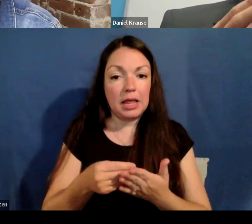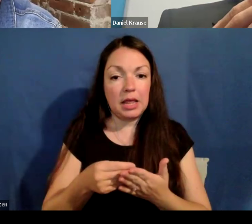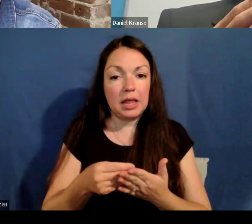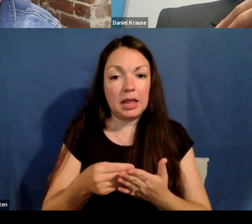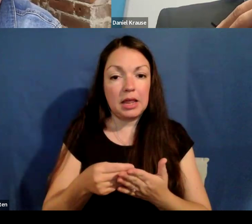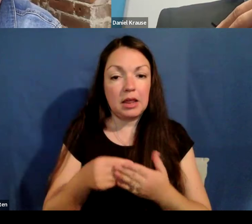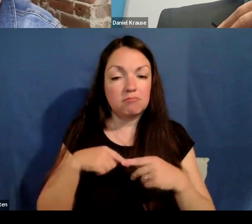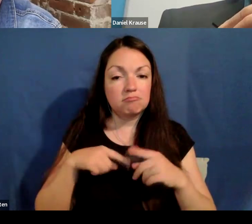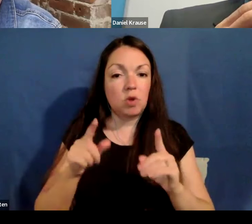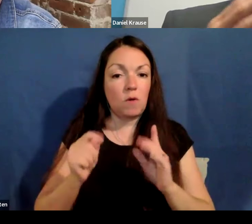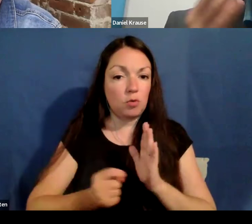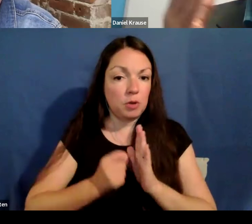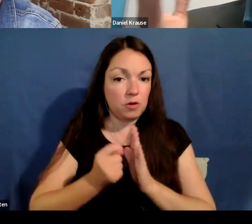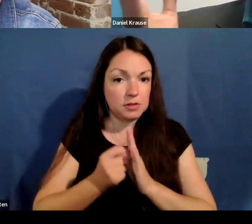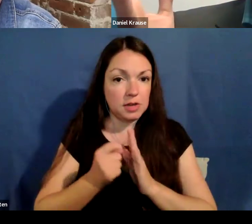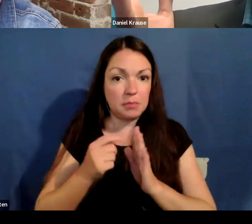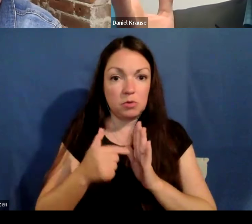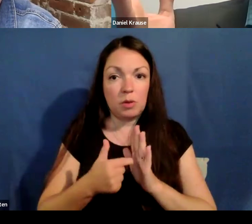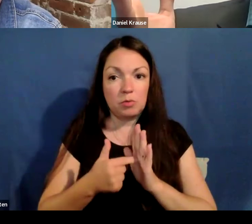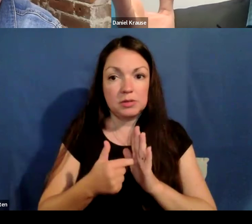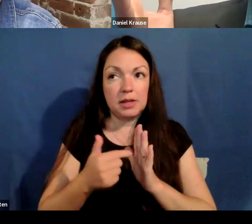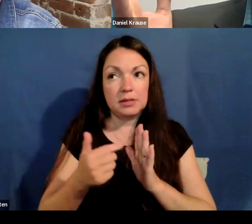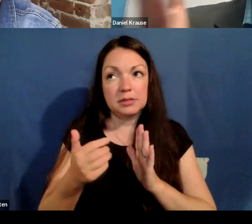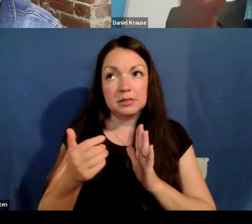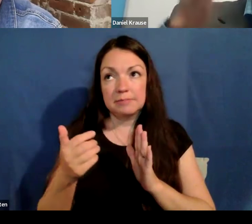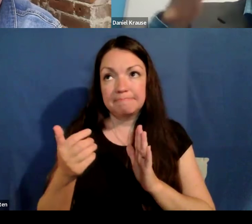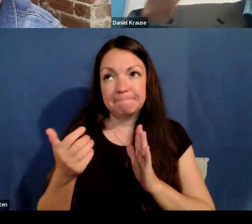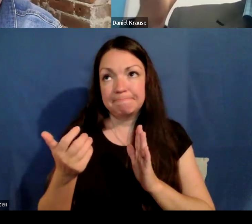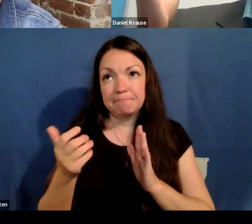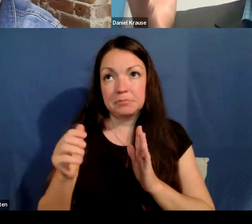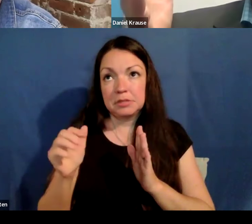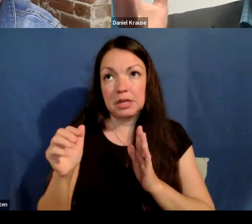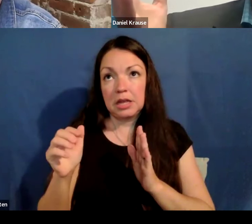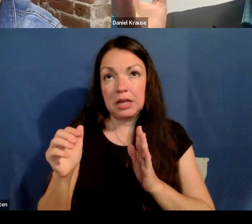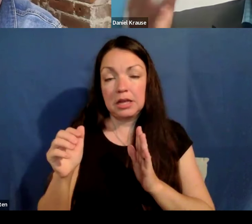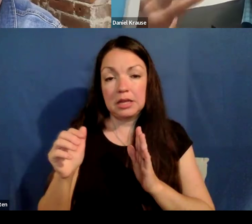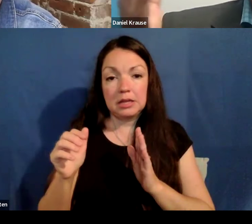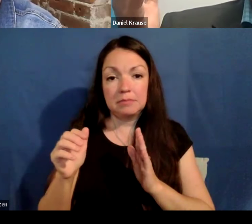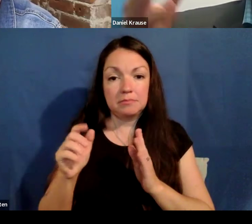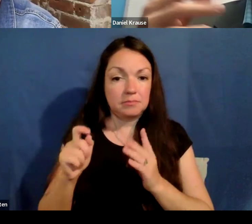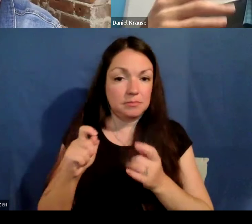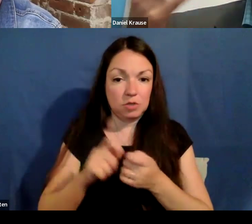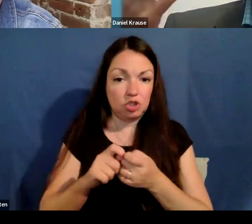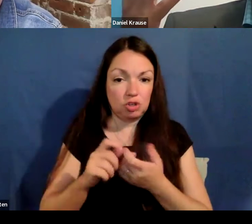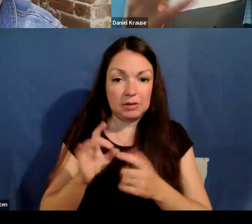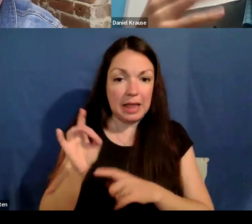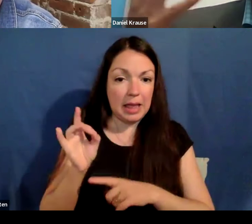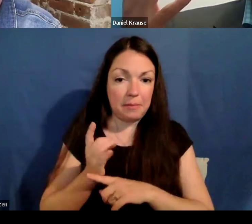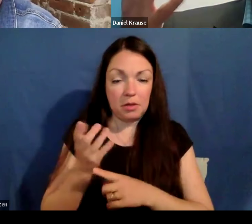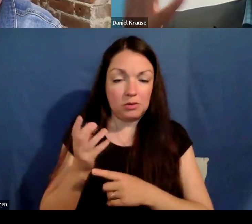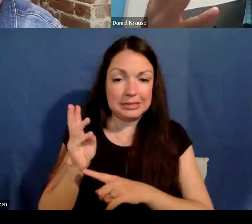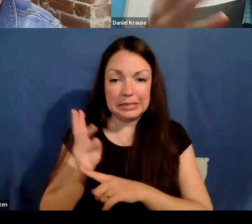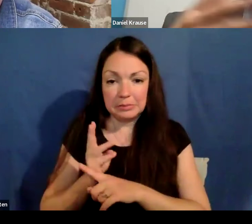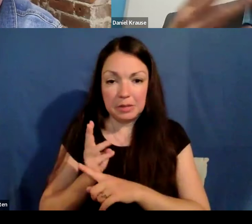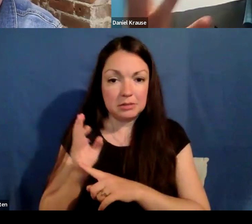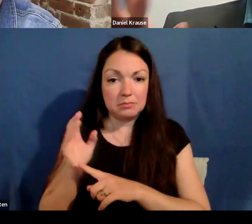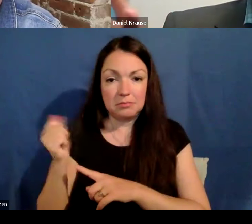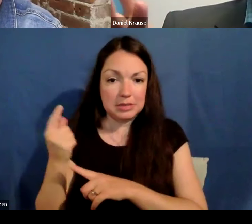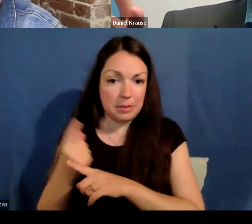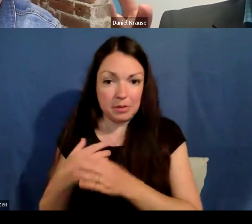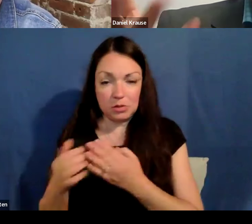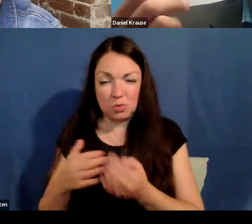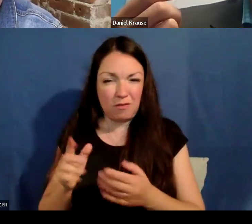over a period of time that represents a insert period of time here, 6 months, 10 months, whatever the